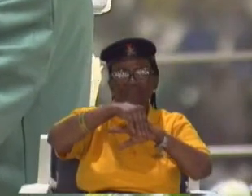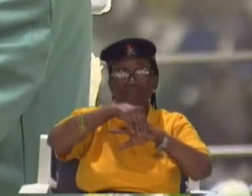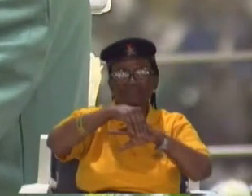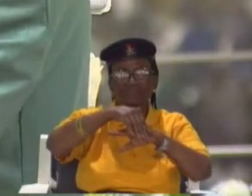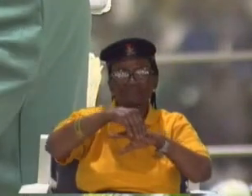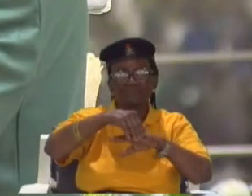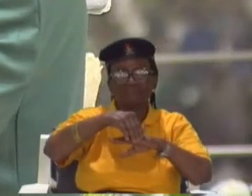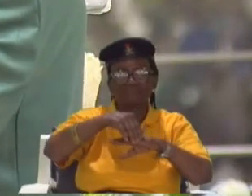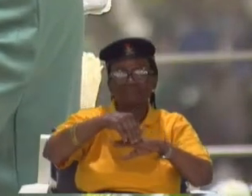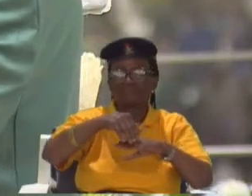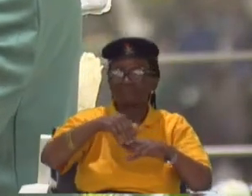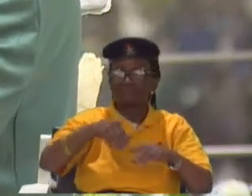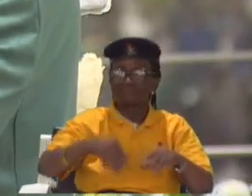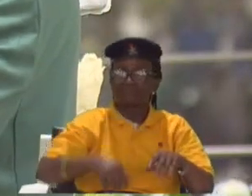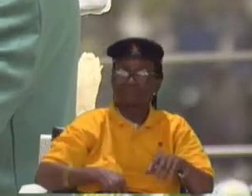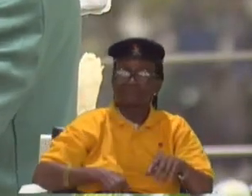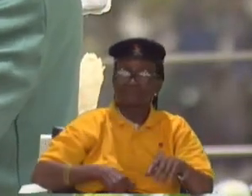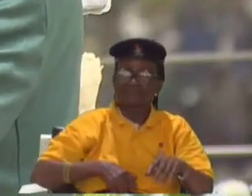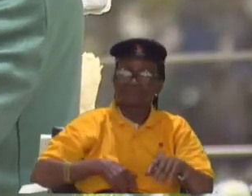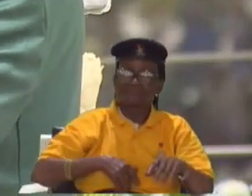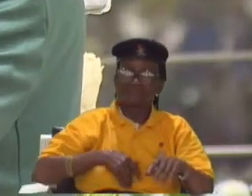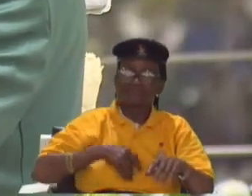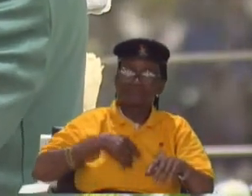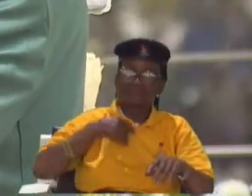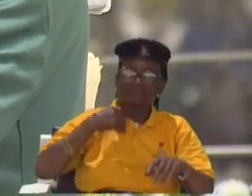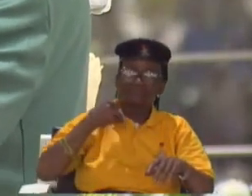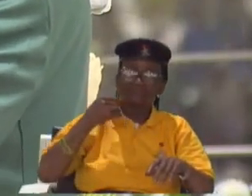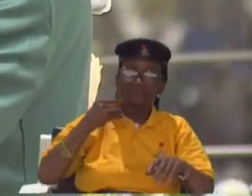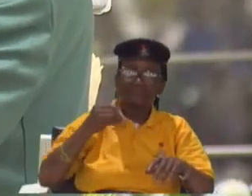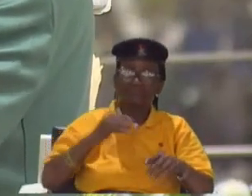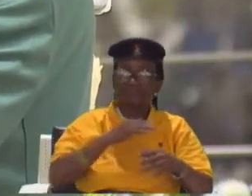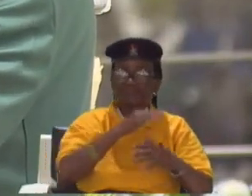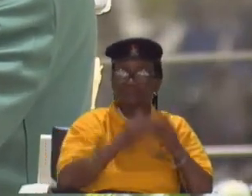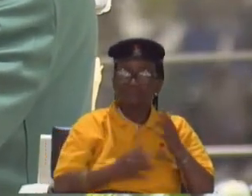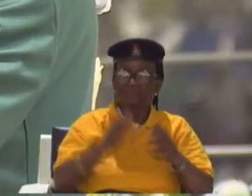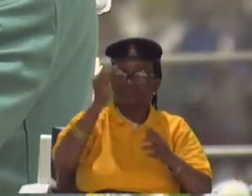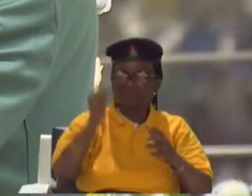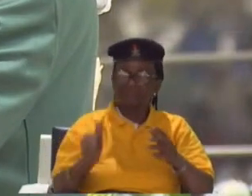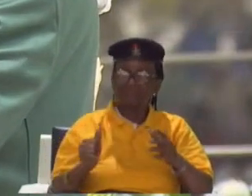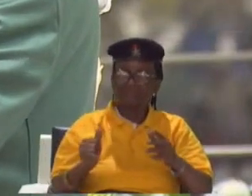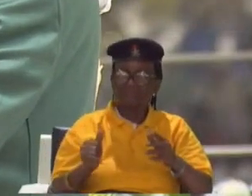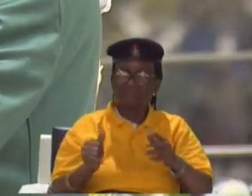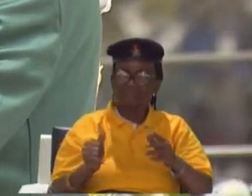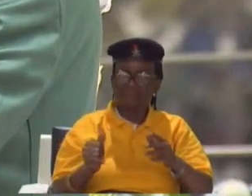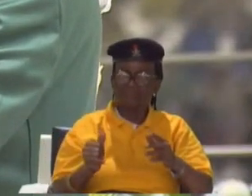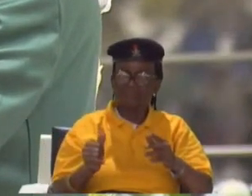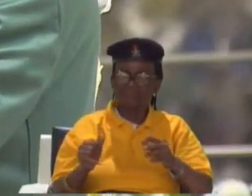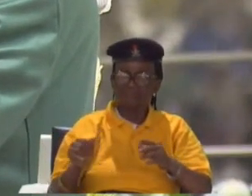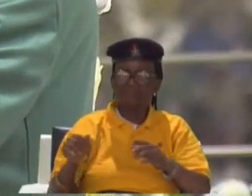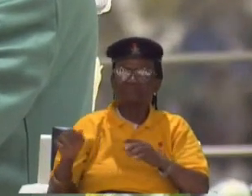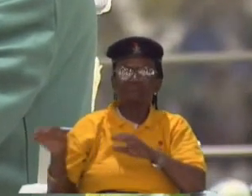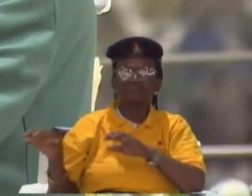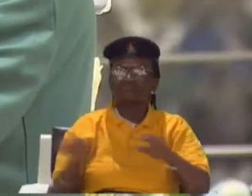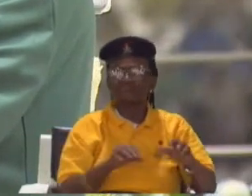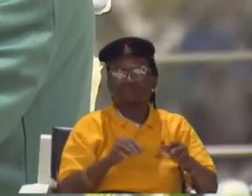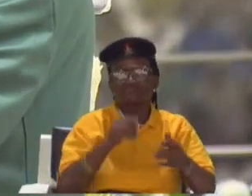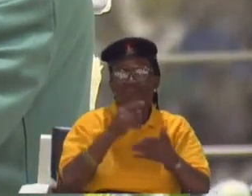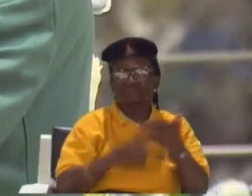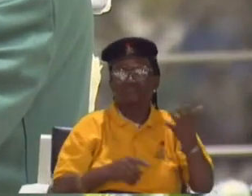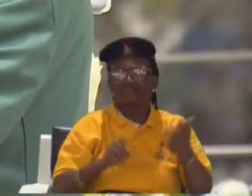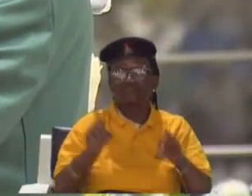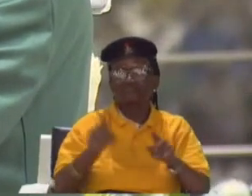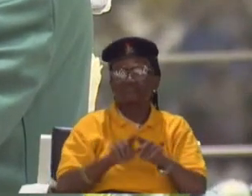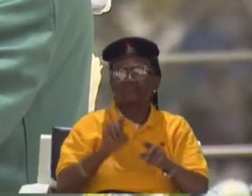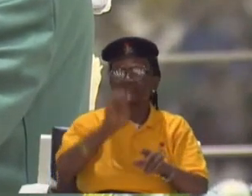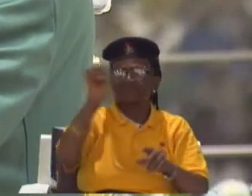Feel absolutely free to do whatever you want. E se gbogbo bo ba se wu yi lasale yi.